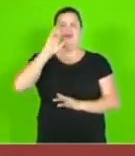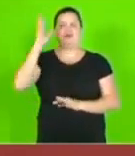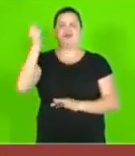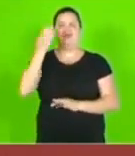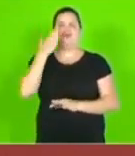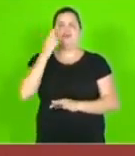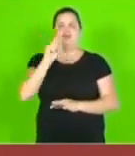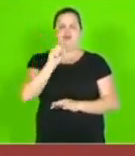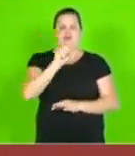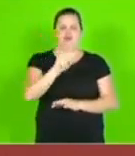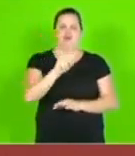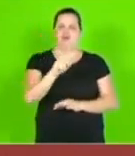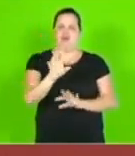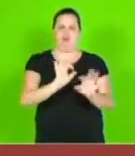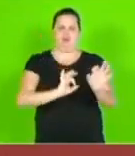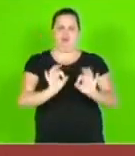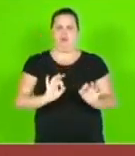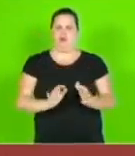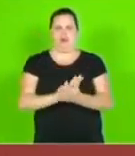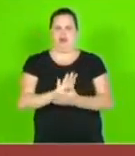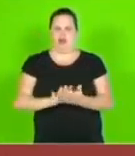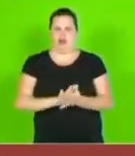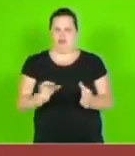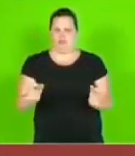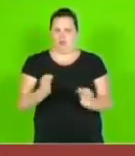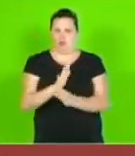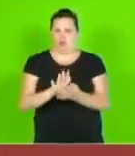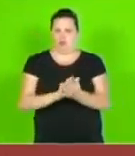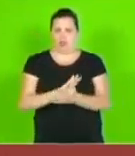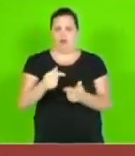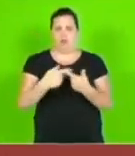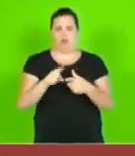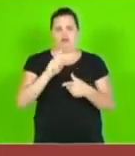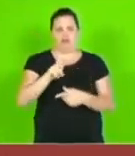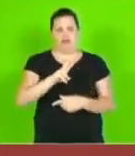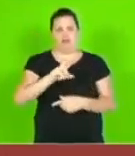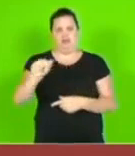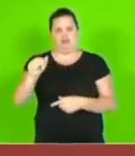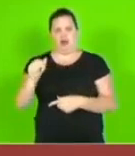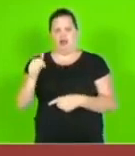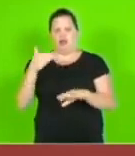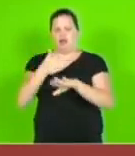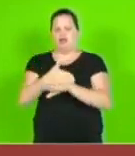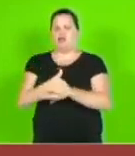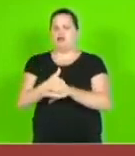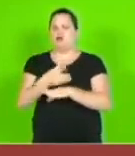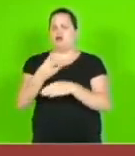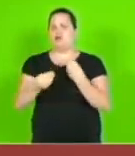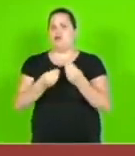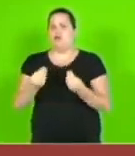And the revelation was that he was not prepared, but